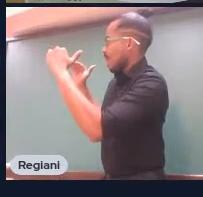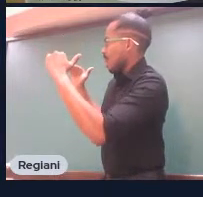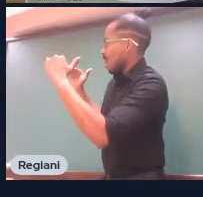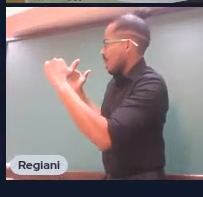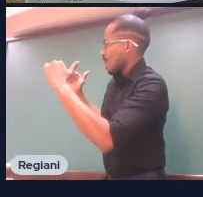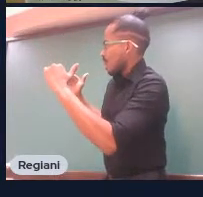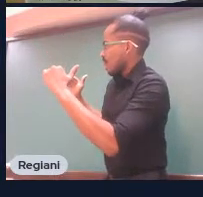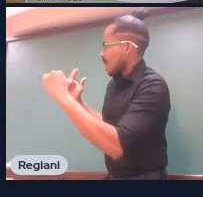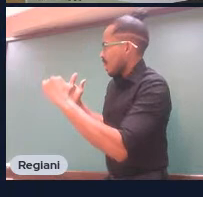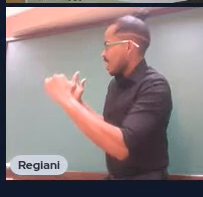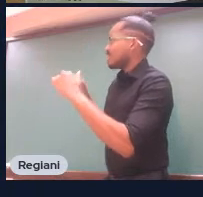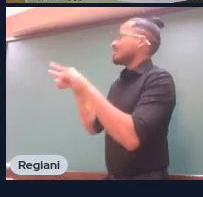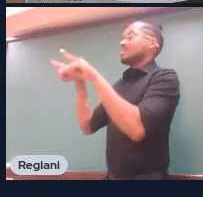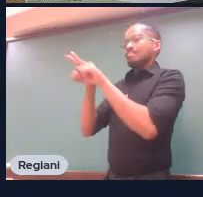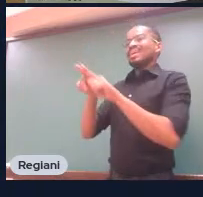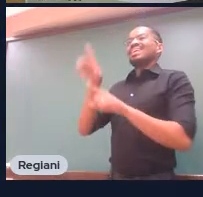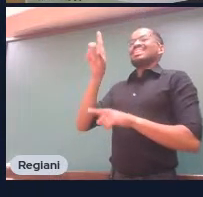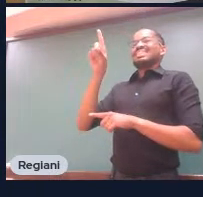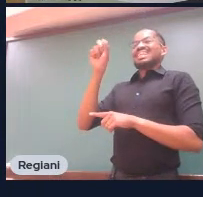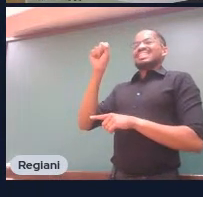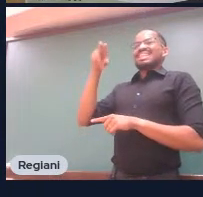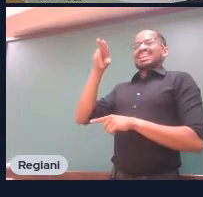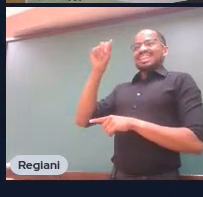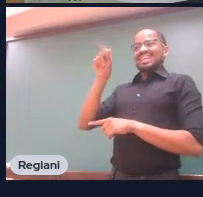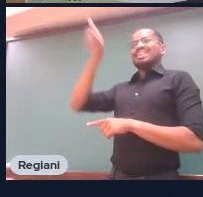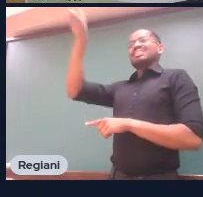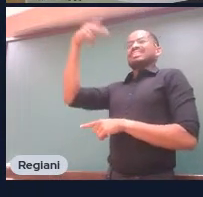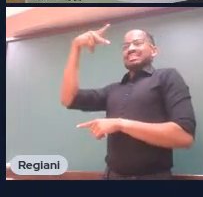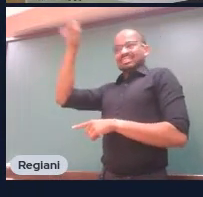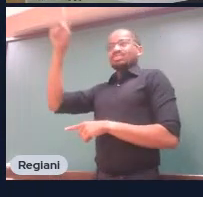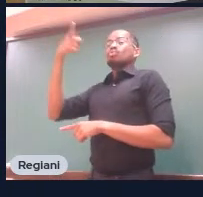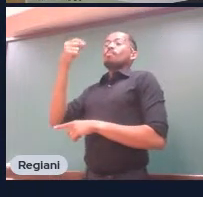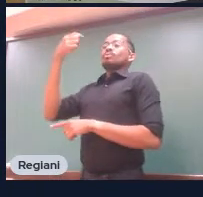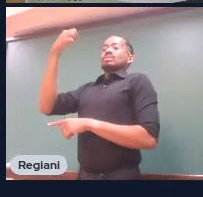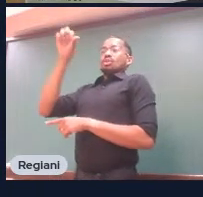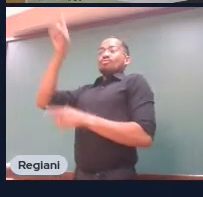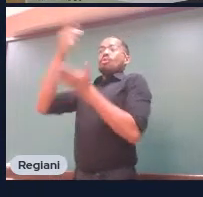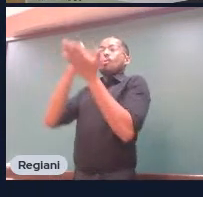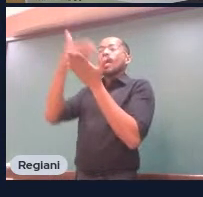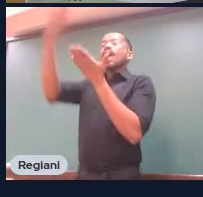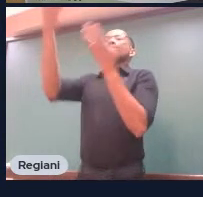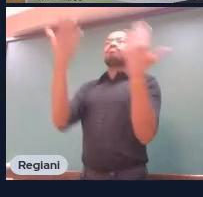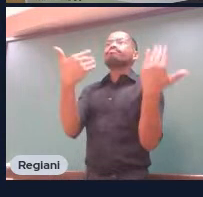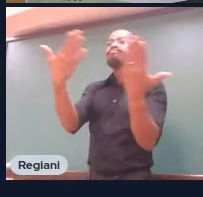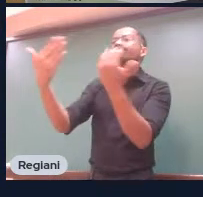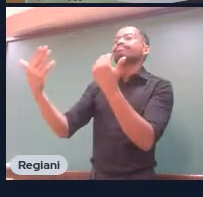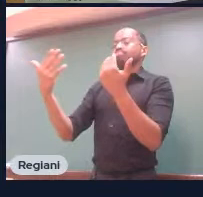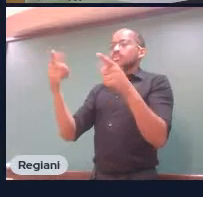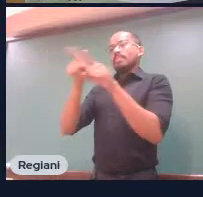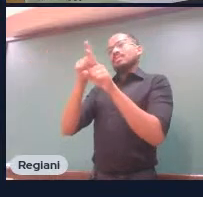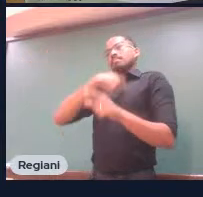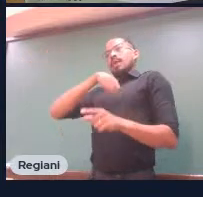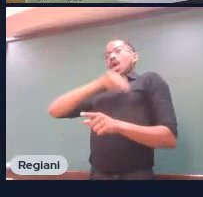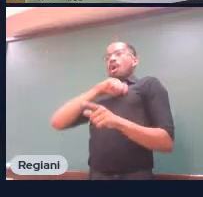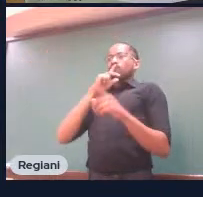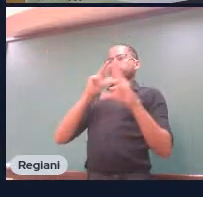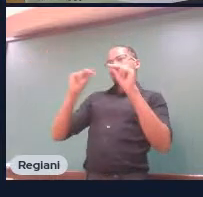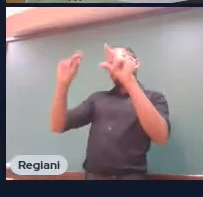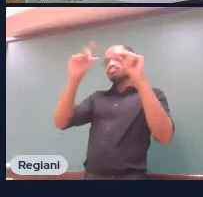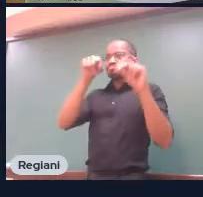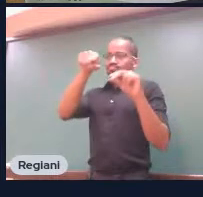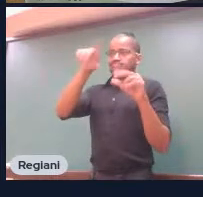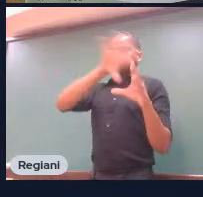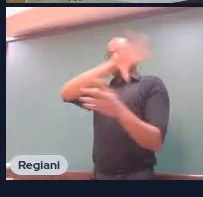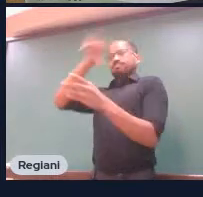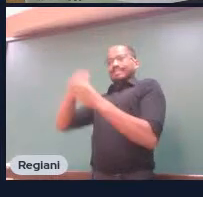colleagues from Spanish-speaking countries of the Americas, and I thought, this is the moment, let's try to set it up, which in the end